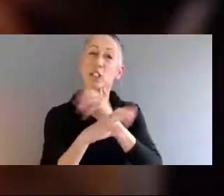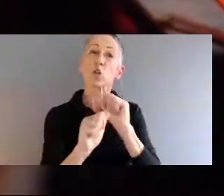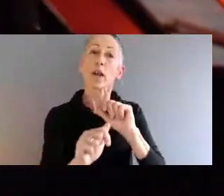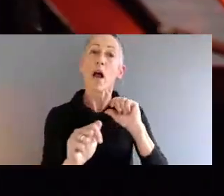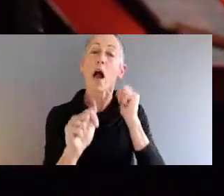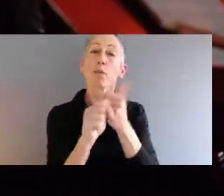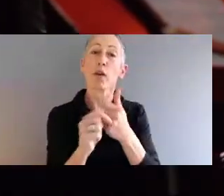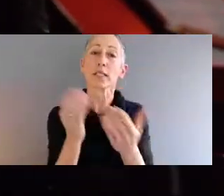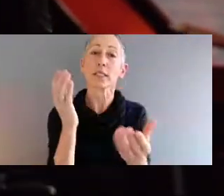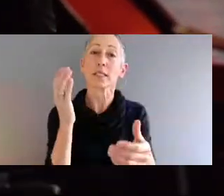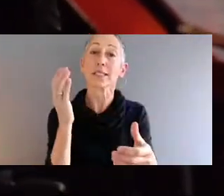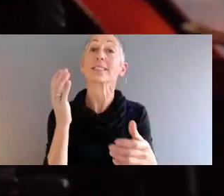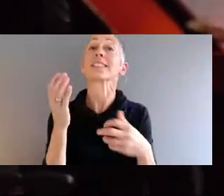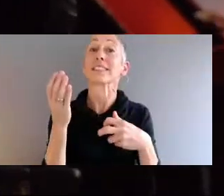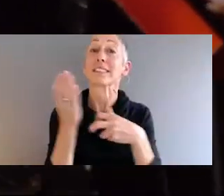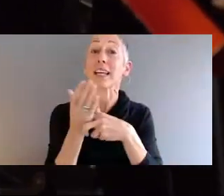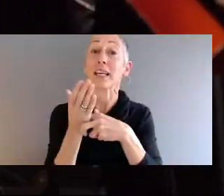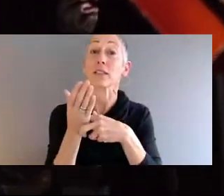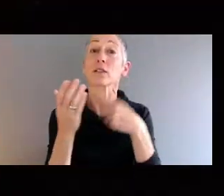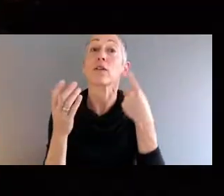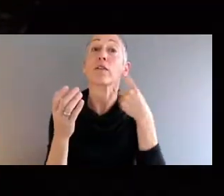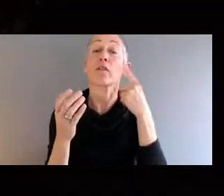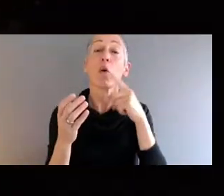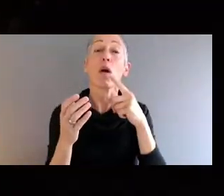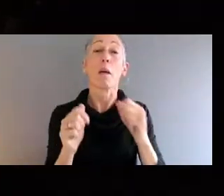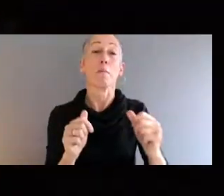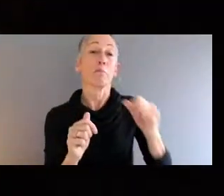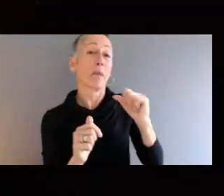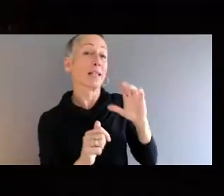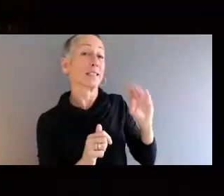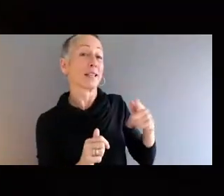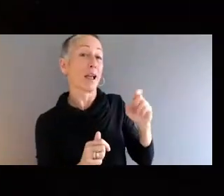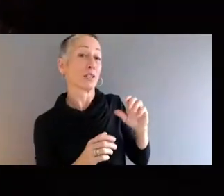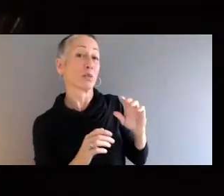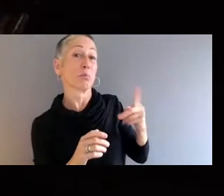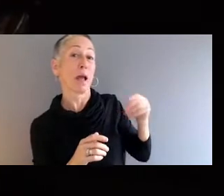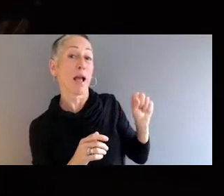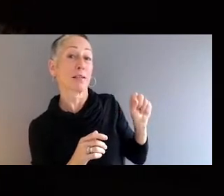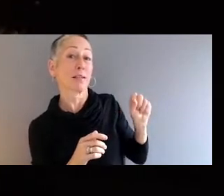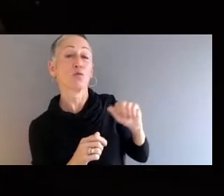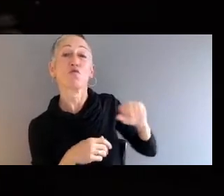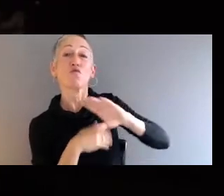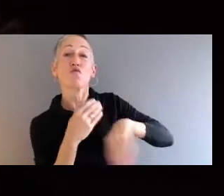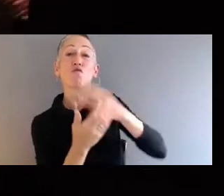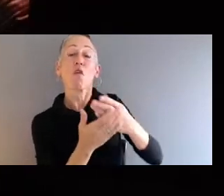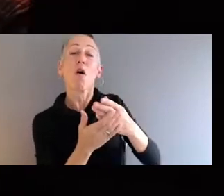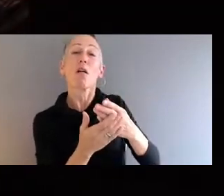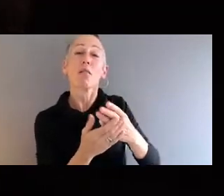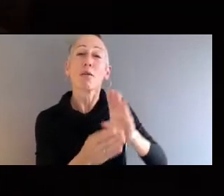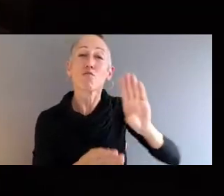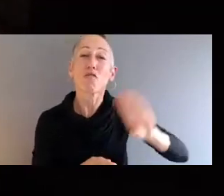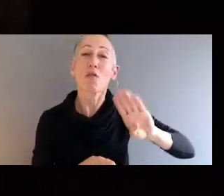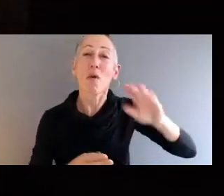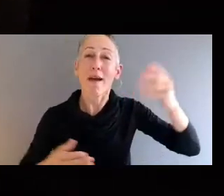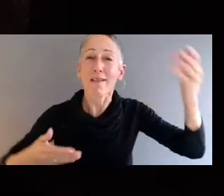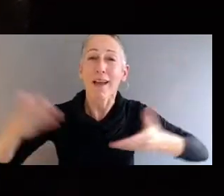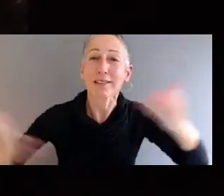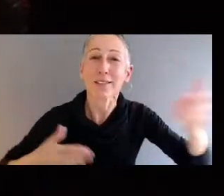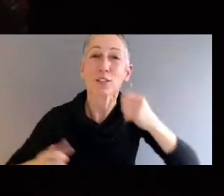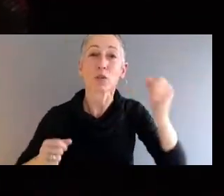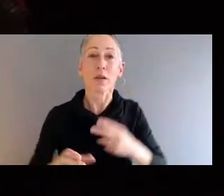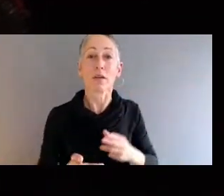our backstage pass experience with all of our special Broadway guests joining us live after the show. Drop your name in the chat, and